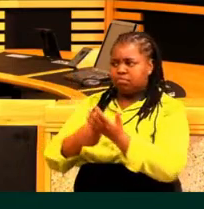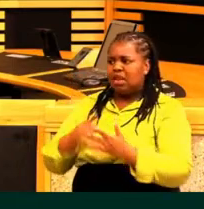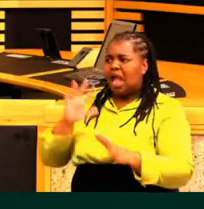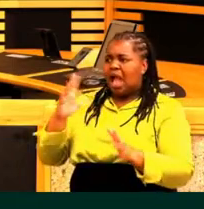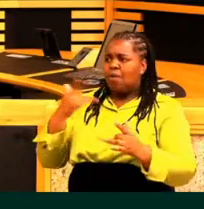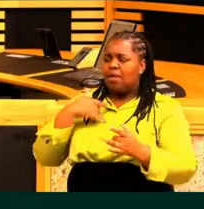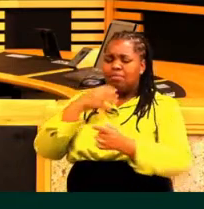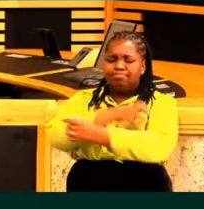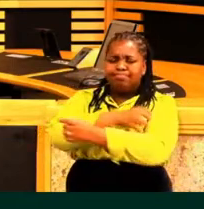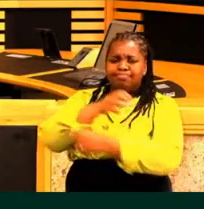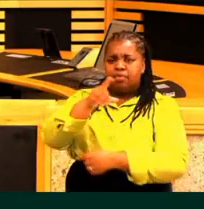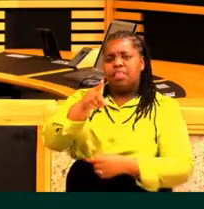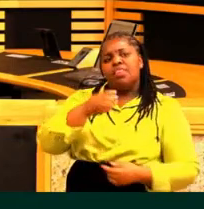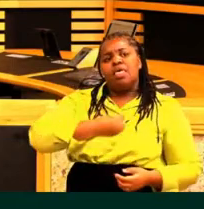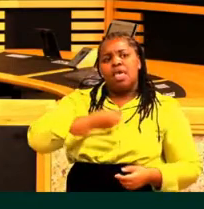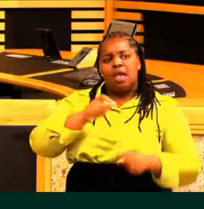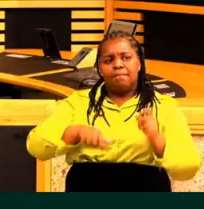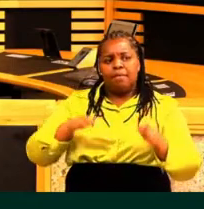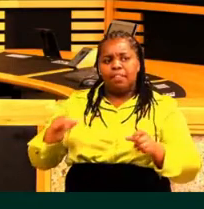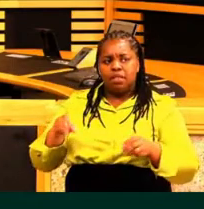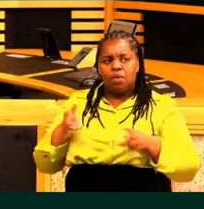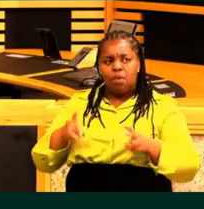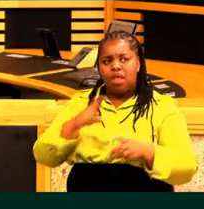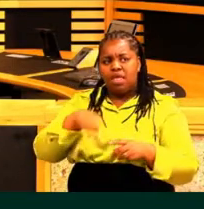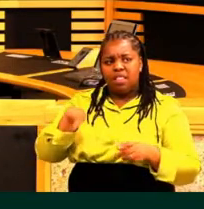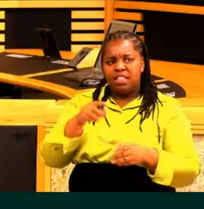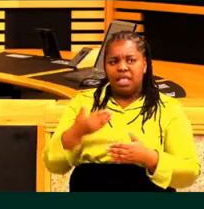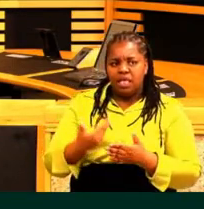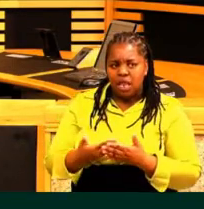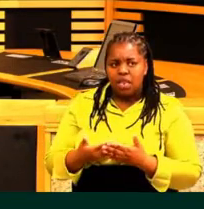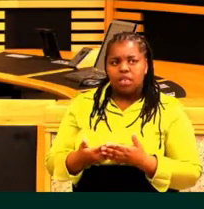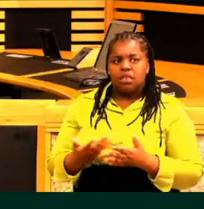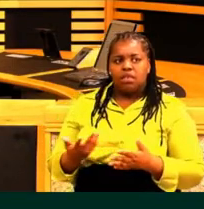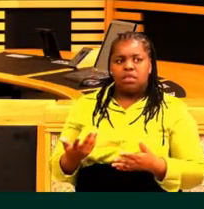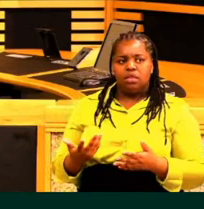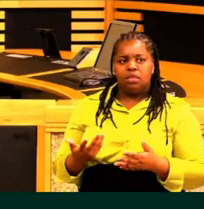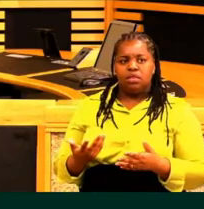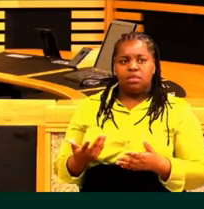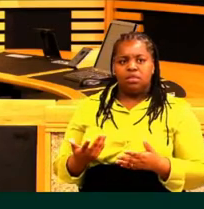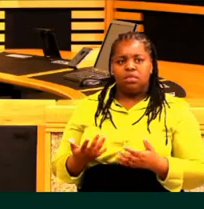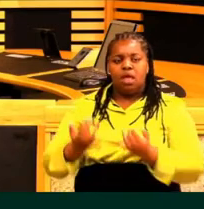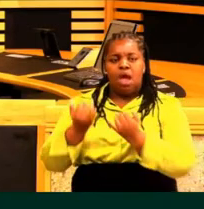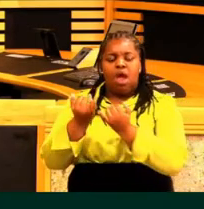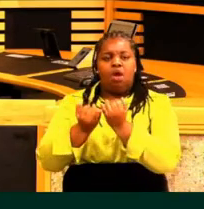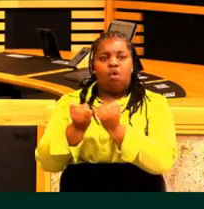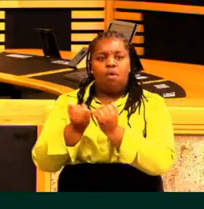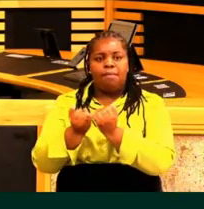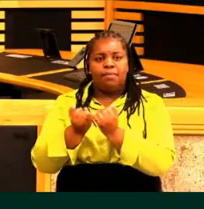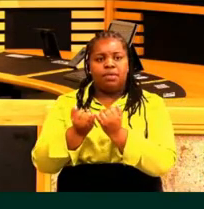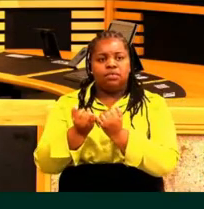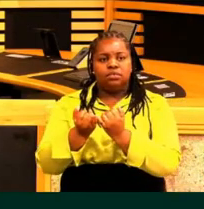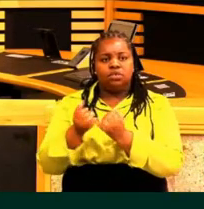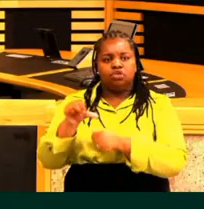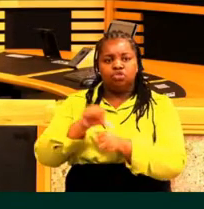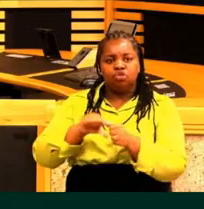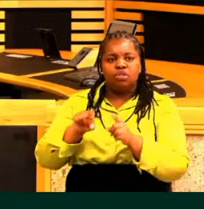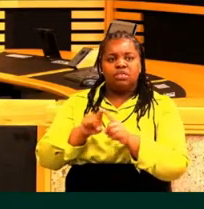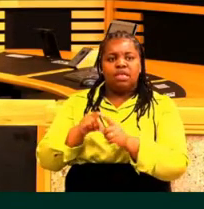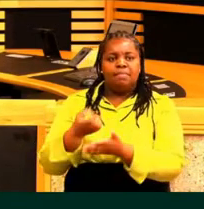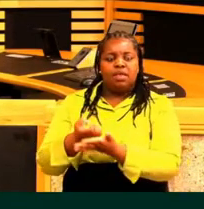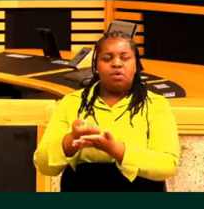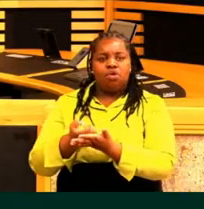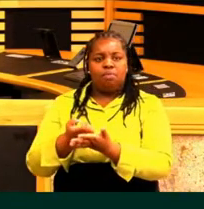do we Empower young people in a way where they can compete in the job market socially and economically